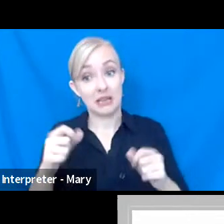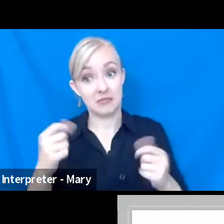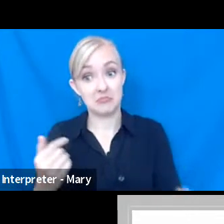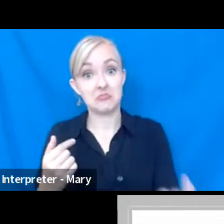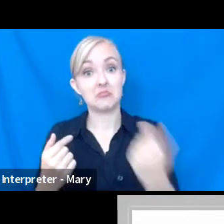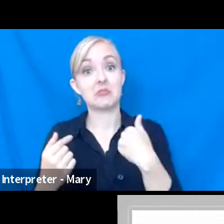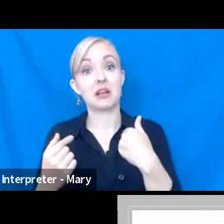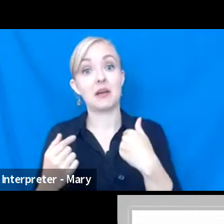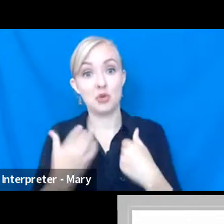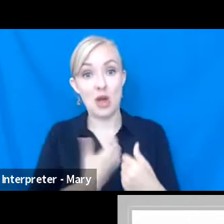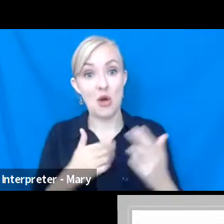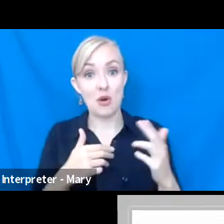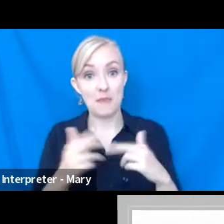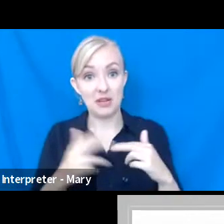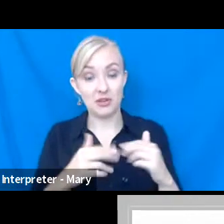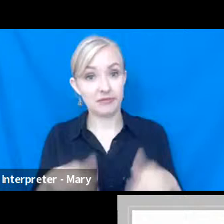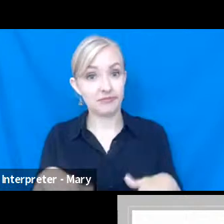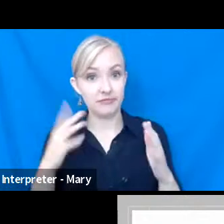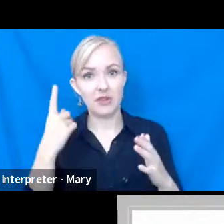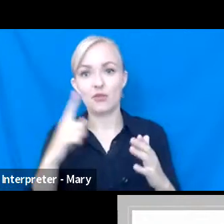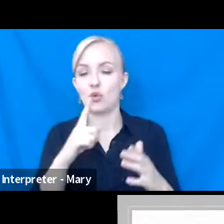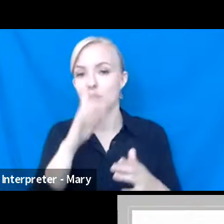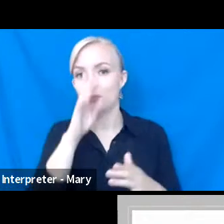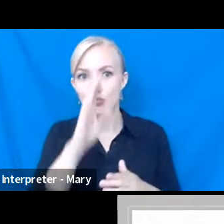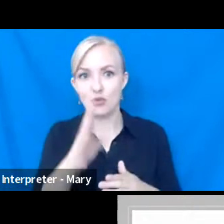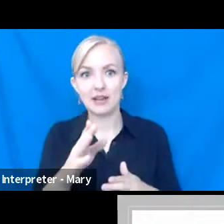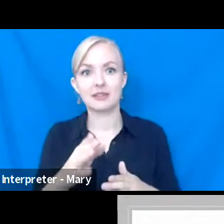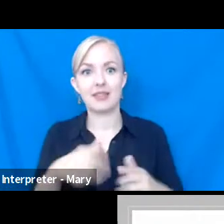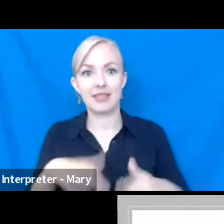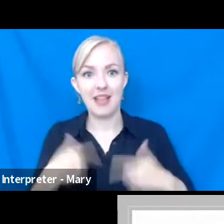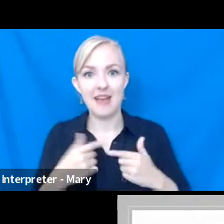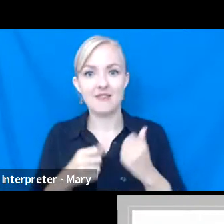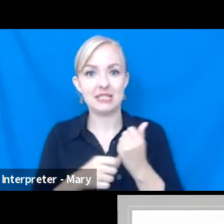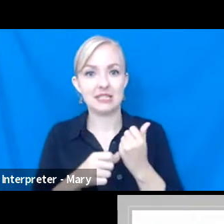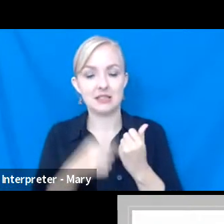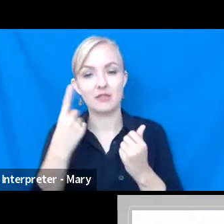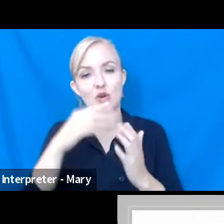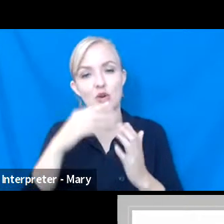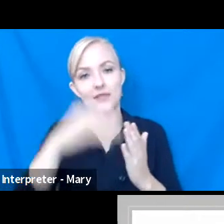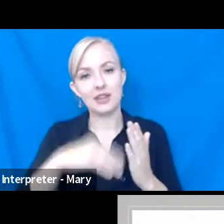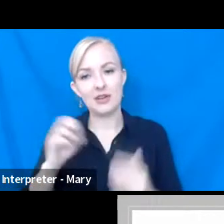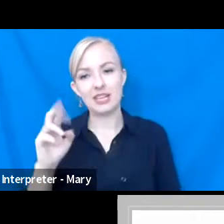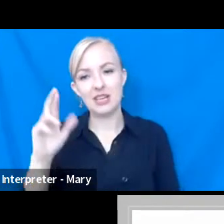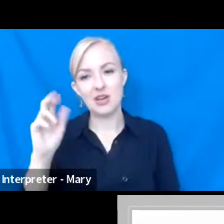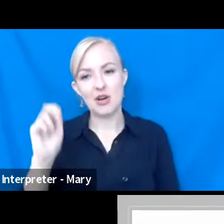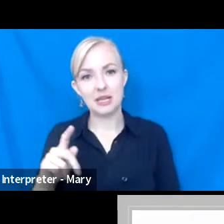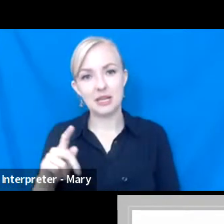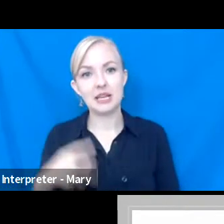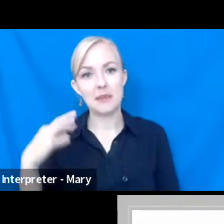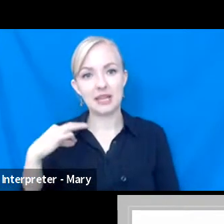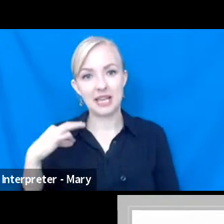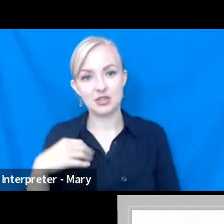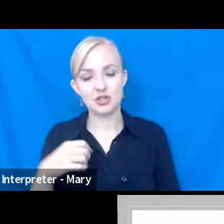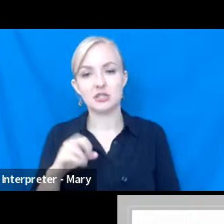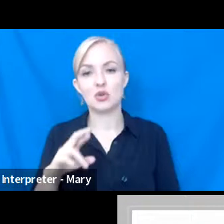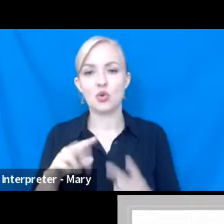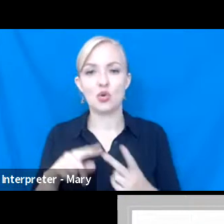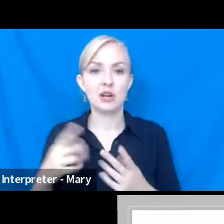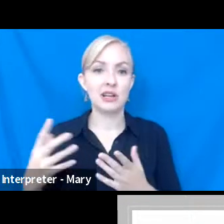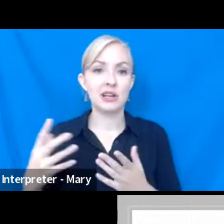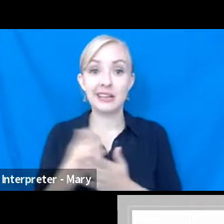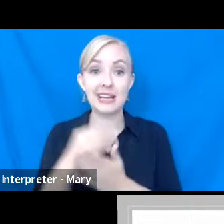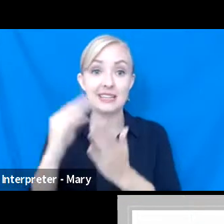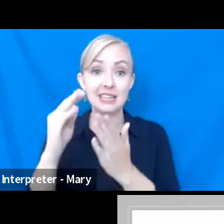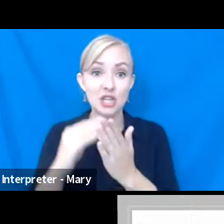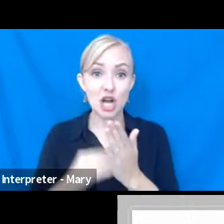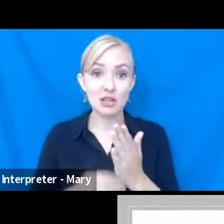receive direct in-person assistance when filling out those emergency rental assistance applications, collecting those